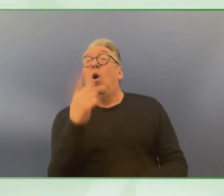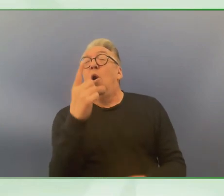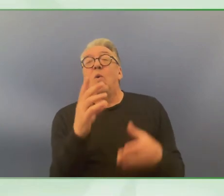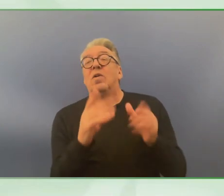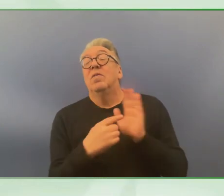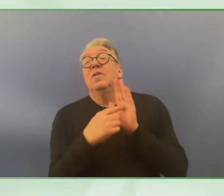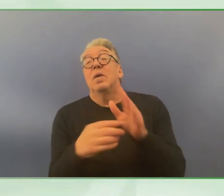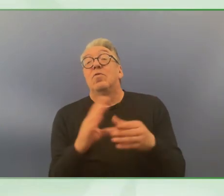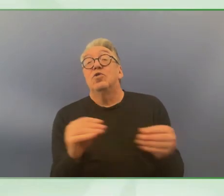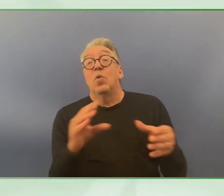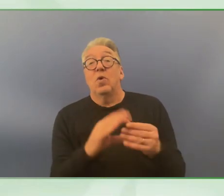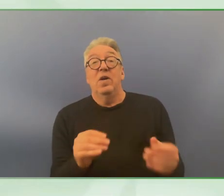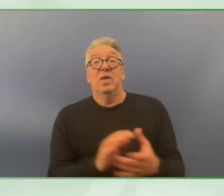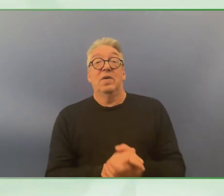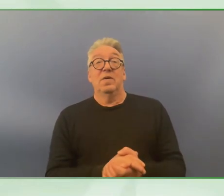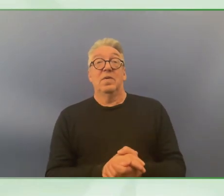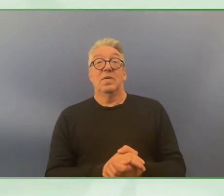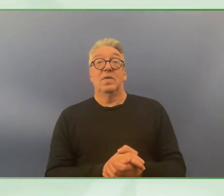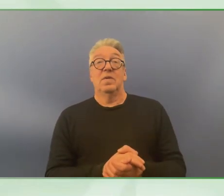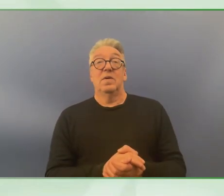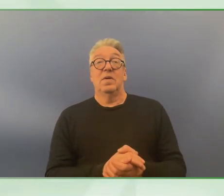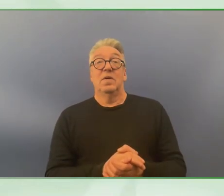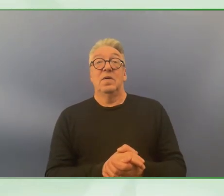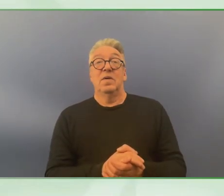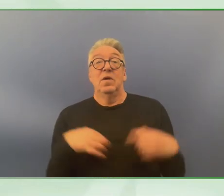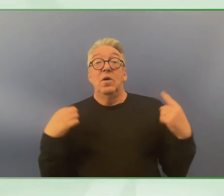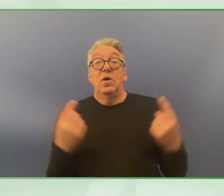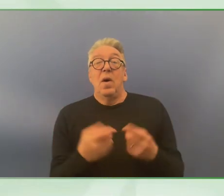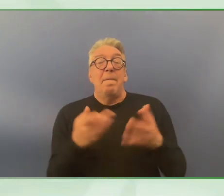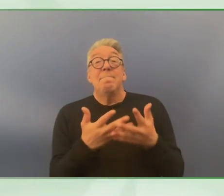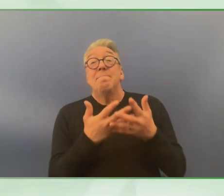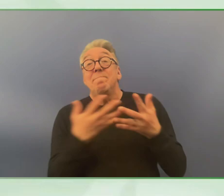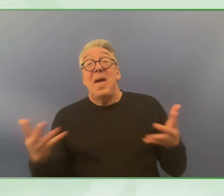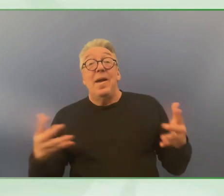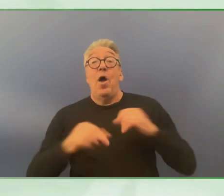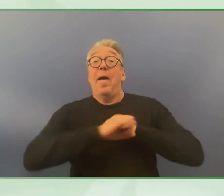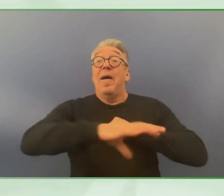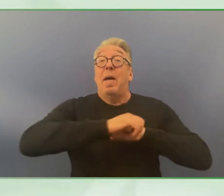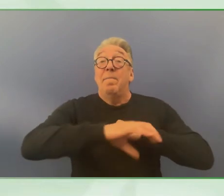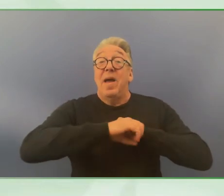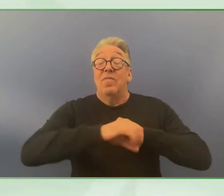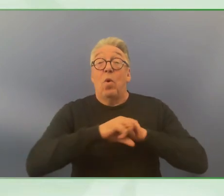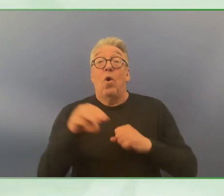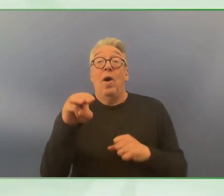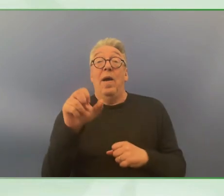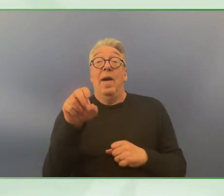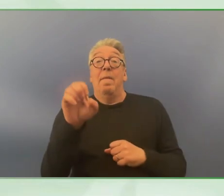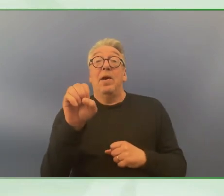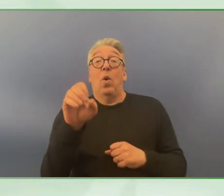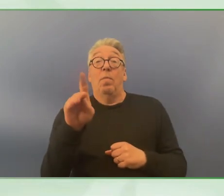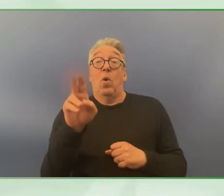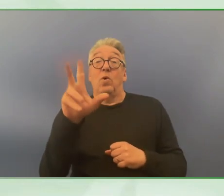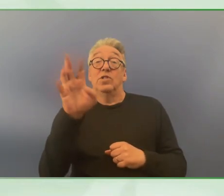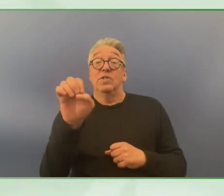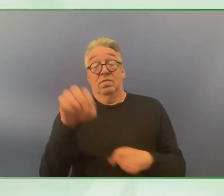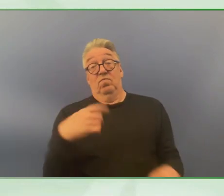big drive in our business on menopause because, you know, it's a health-orientated business, you know, across